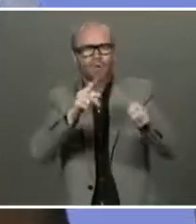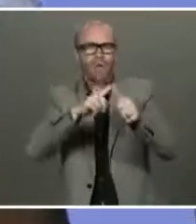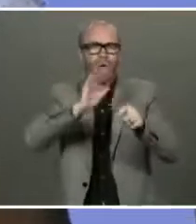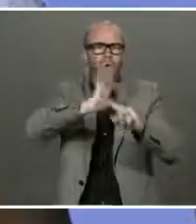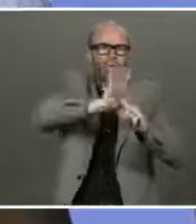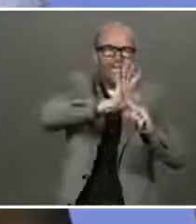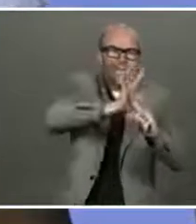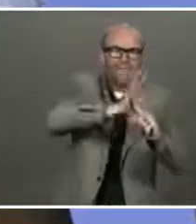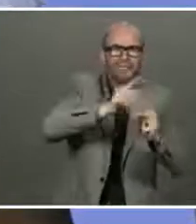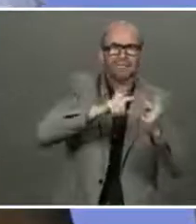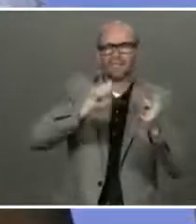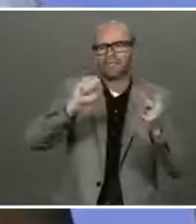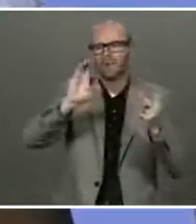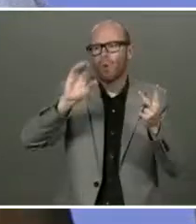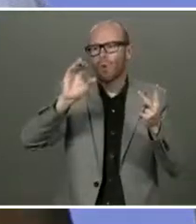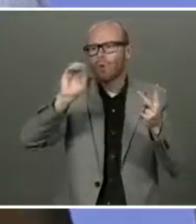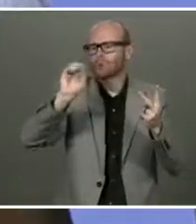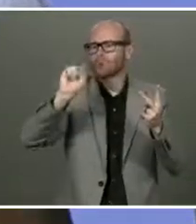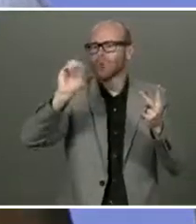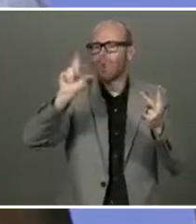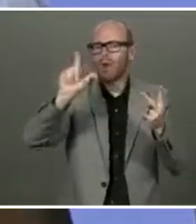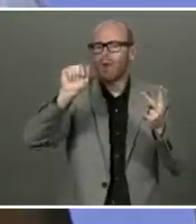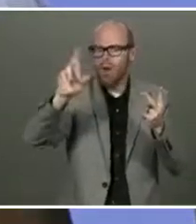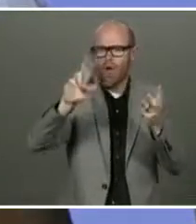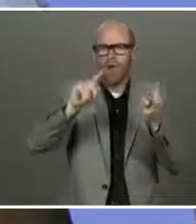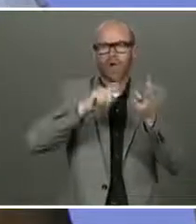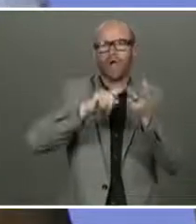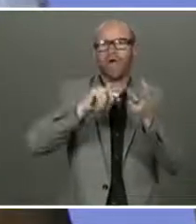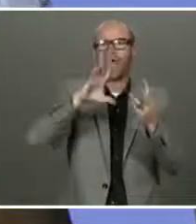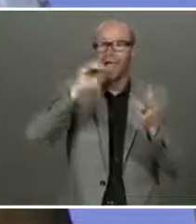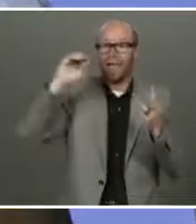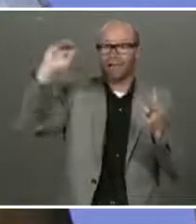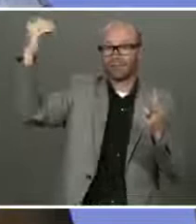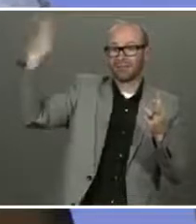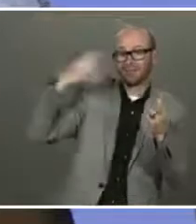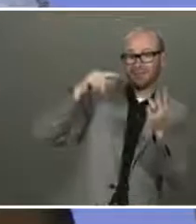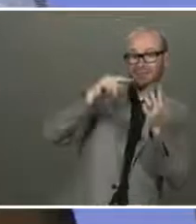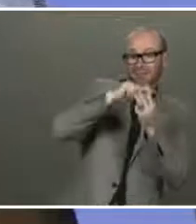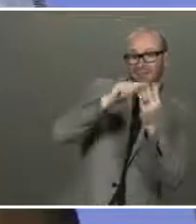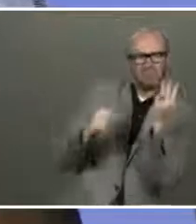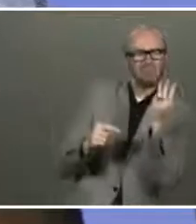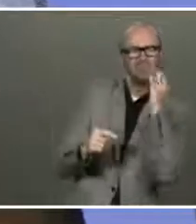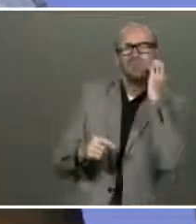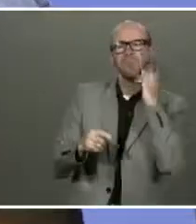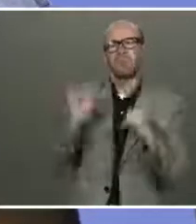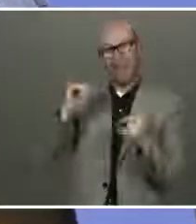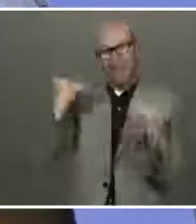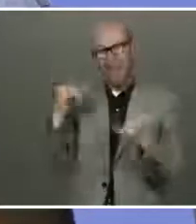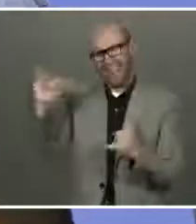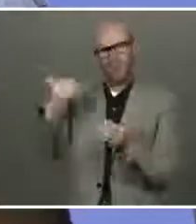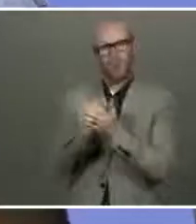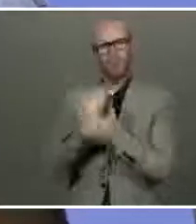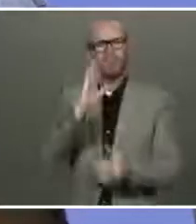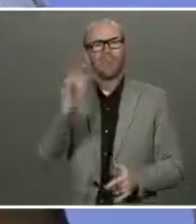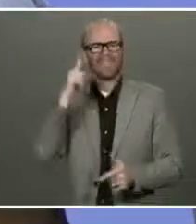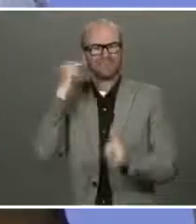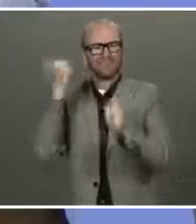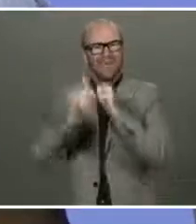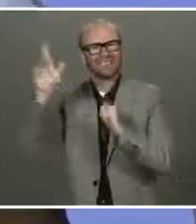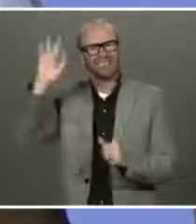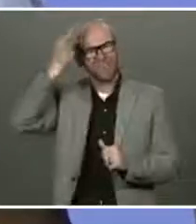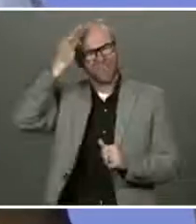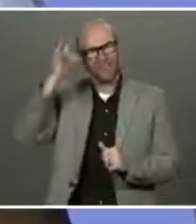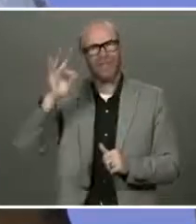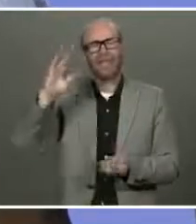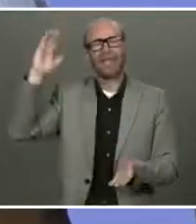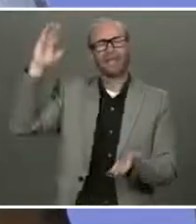also bolstering domestic oil and gas production here. The Inflation Reduction Act contains items that address both of those things. What is